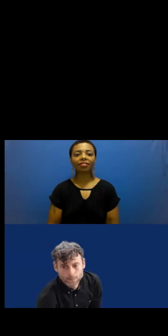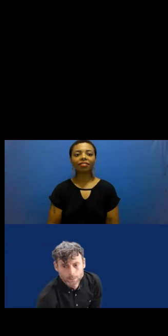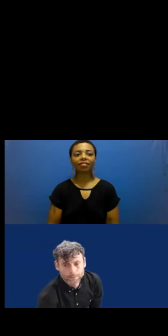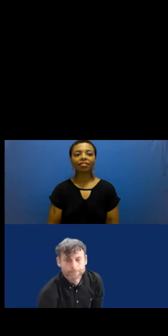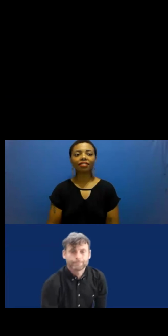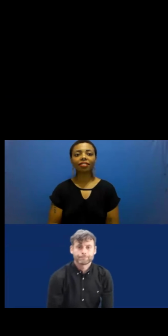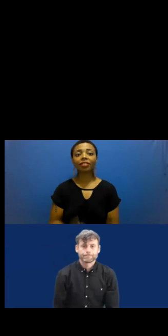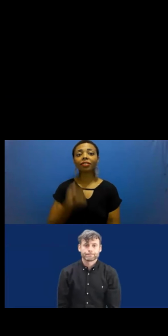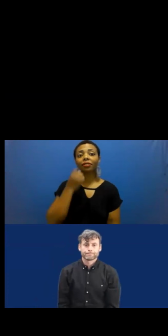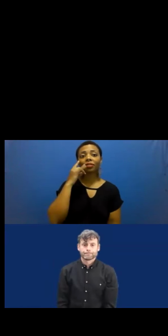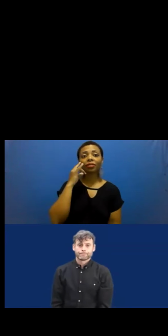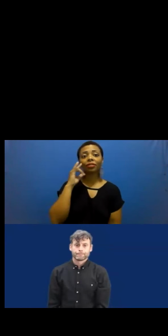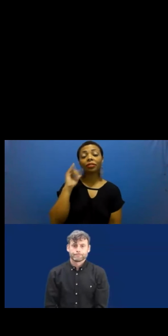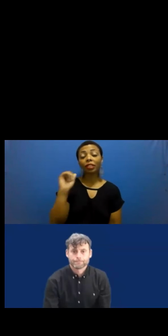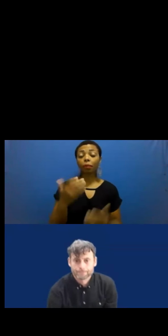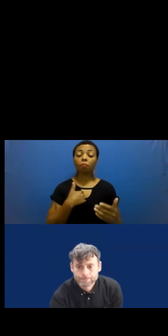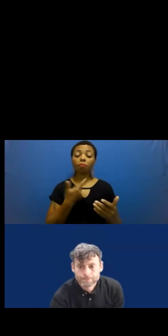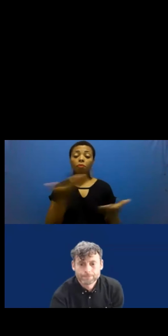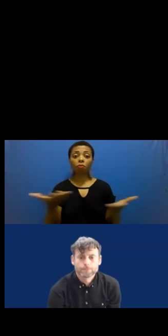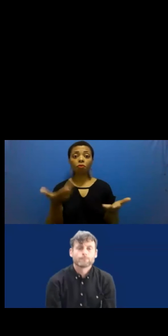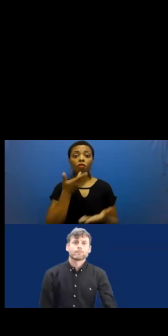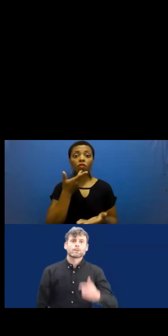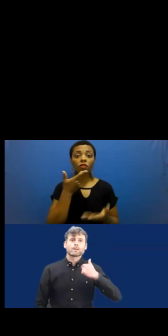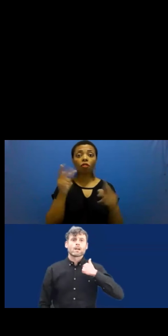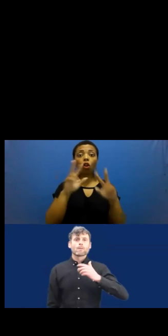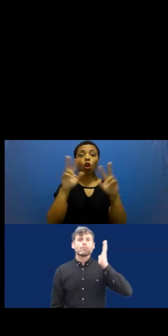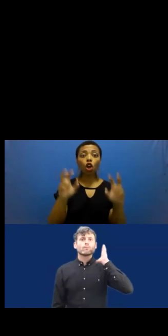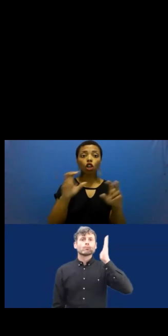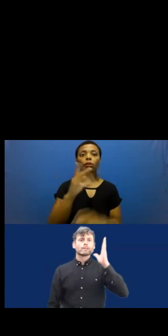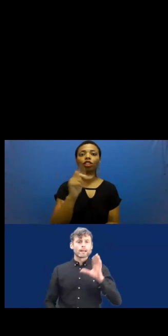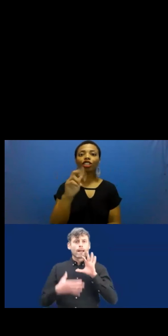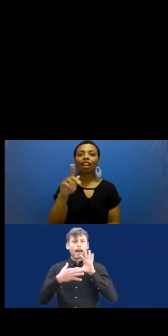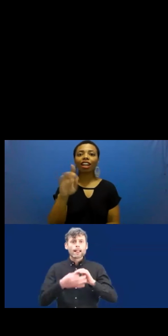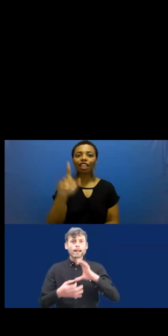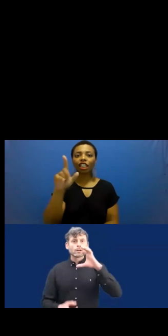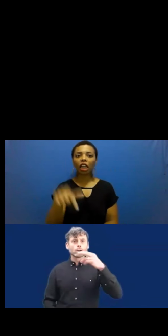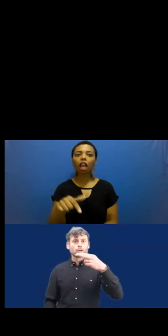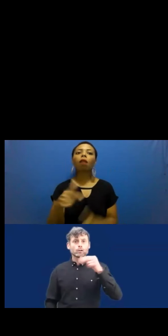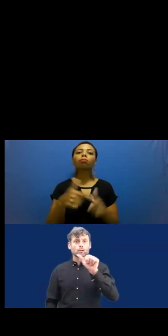Today I'm talking to you about charge syndrome, communication, and identity building.